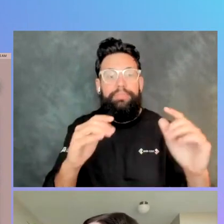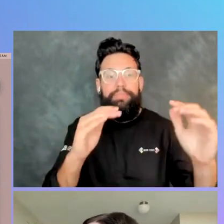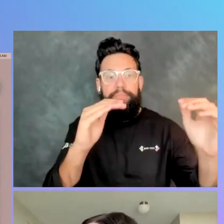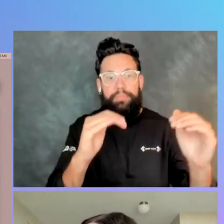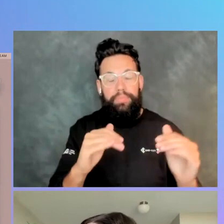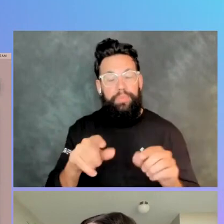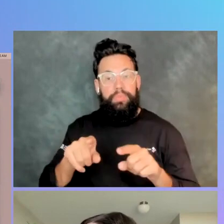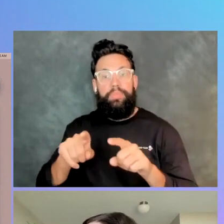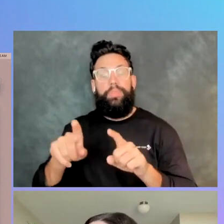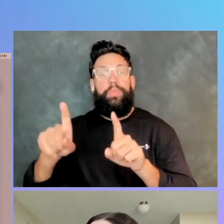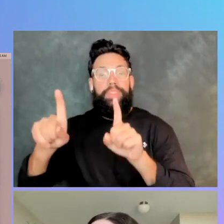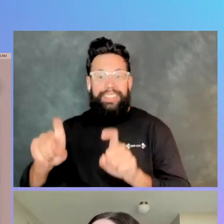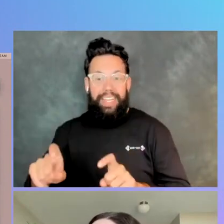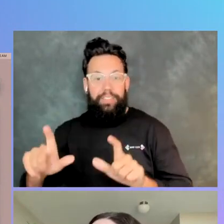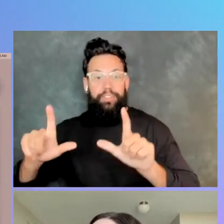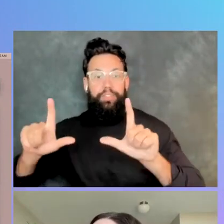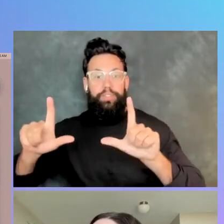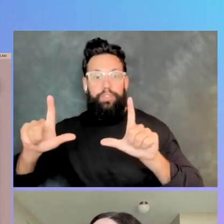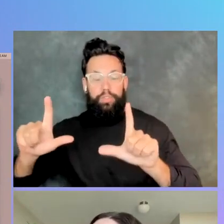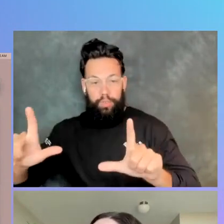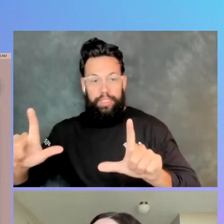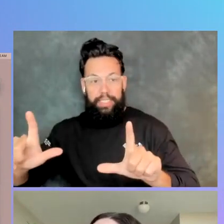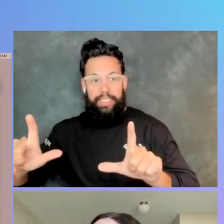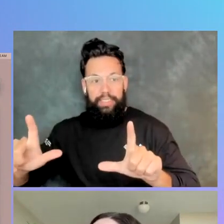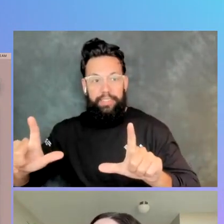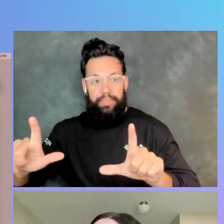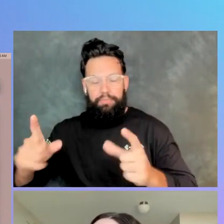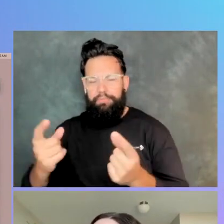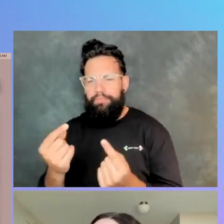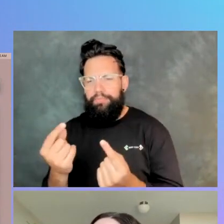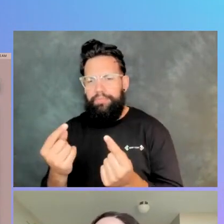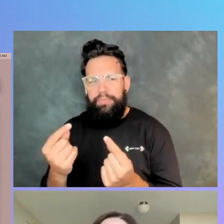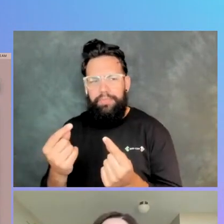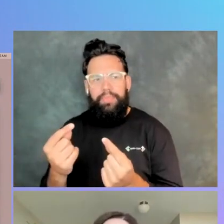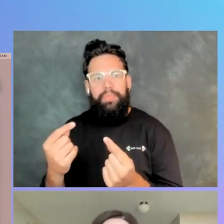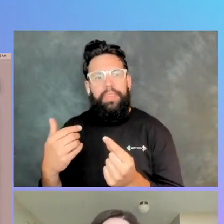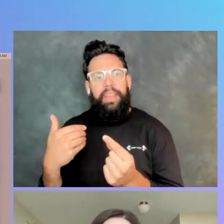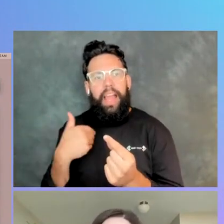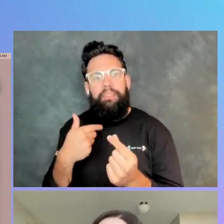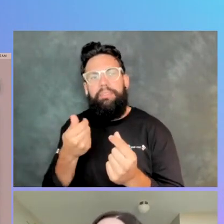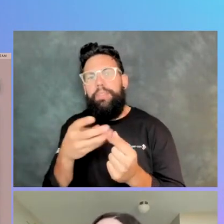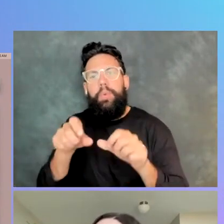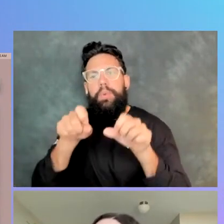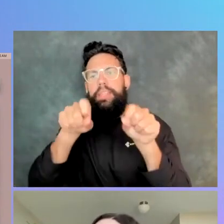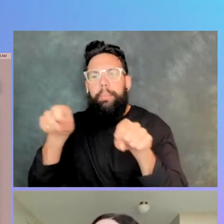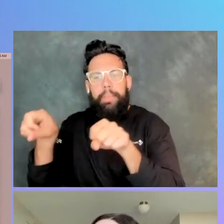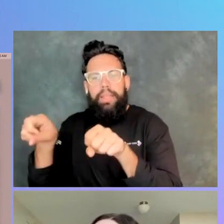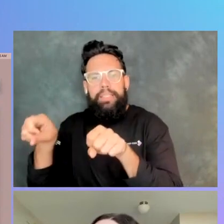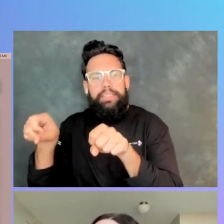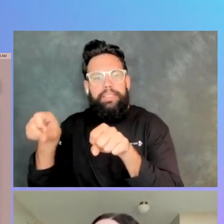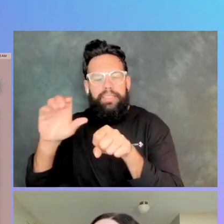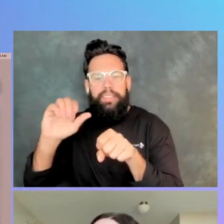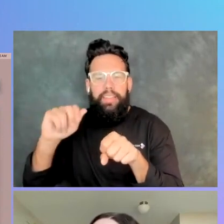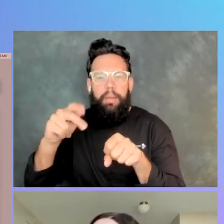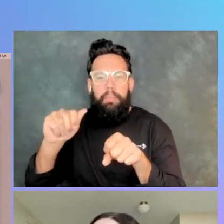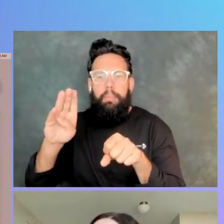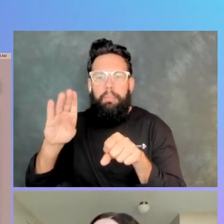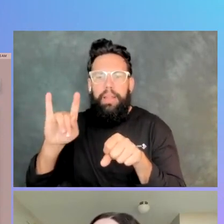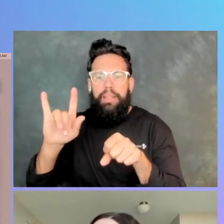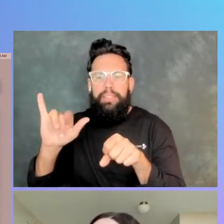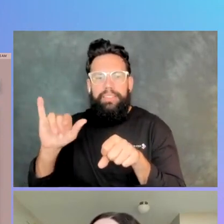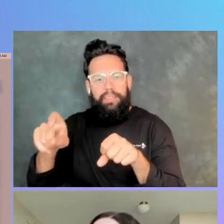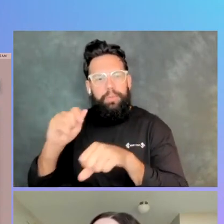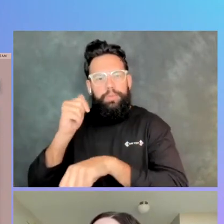make sure that we can run an accessibility scan, is there's some capabilities that we need to set. A lot of these are standard capabilities in